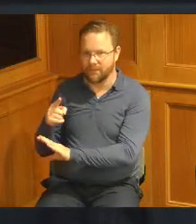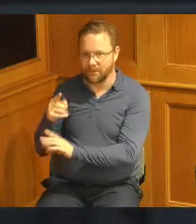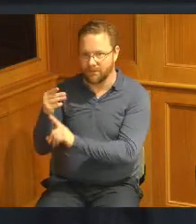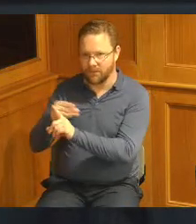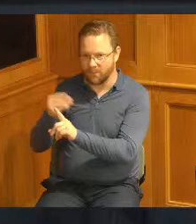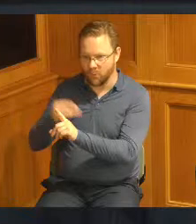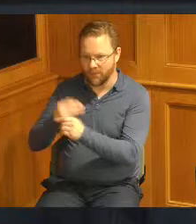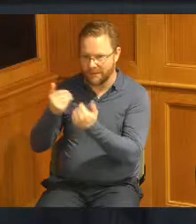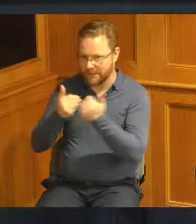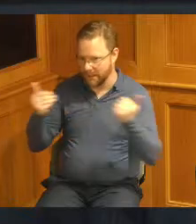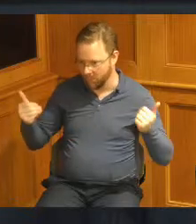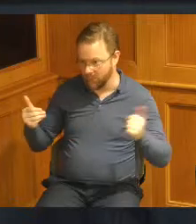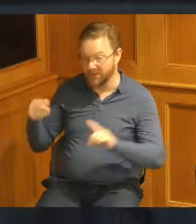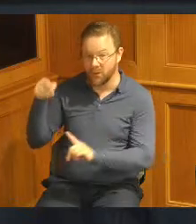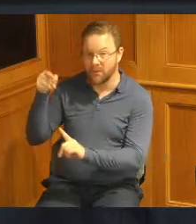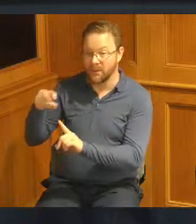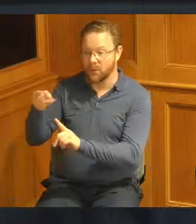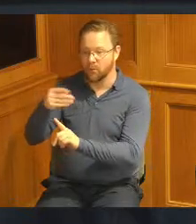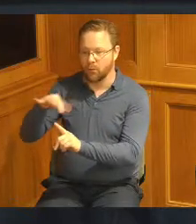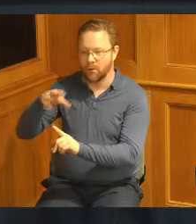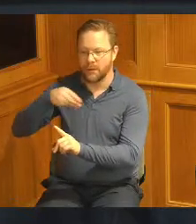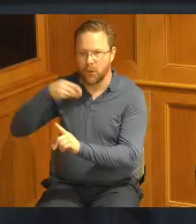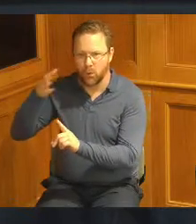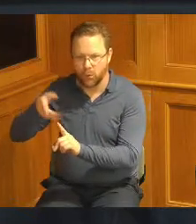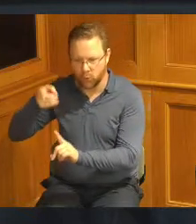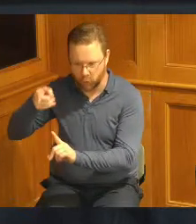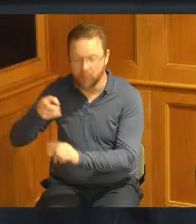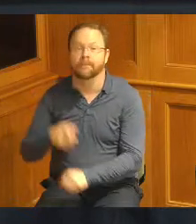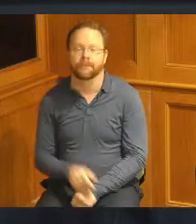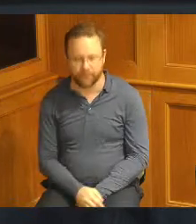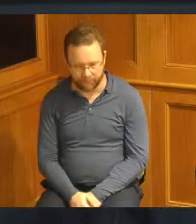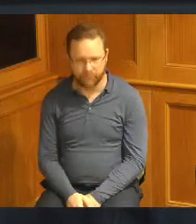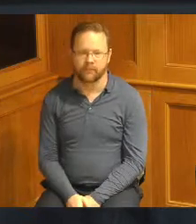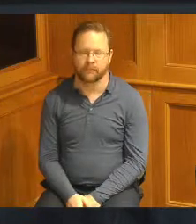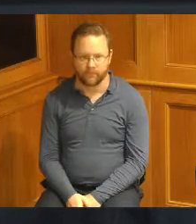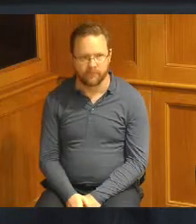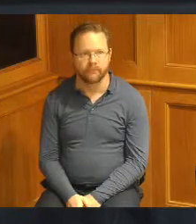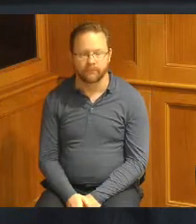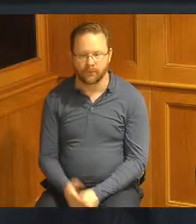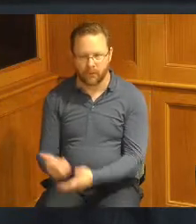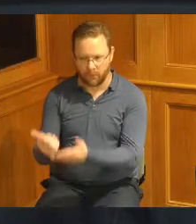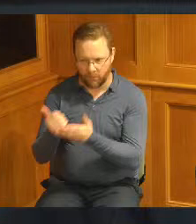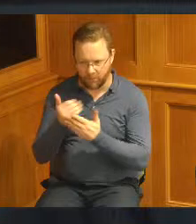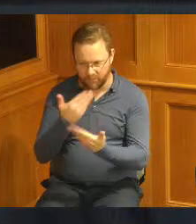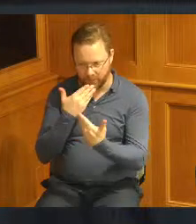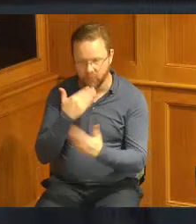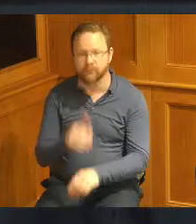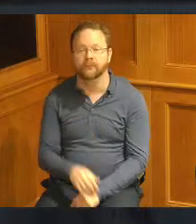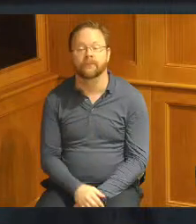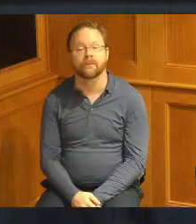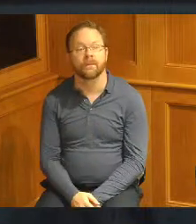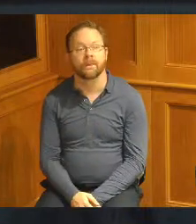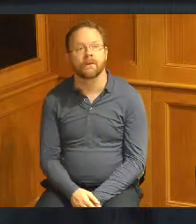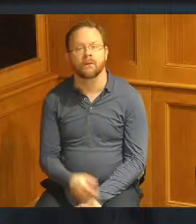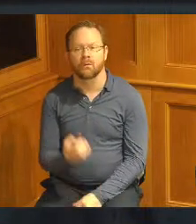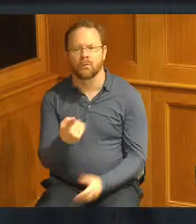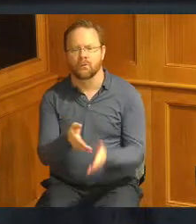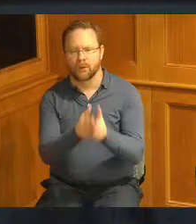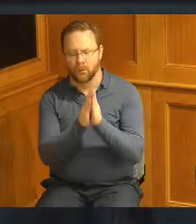is specific to property owners. All right, so that's very helpful. So we also have a